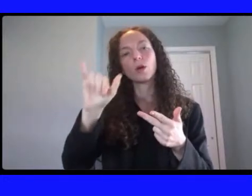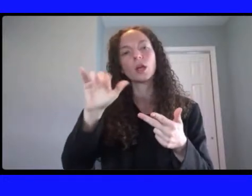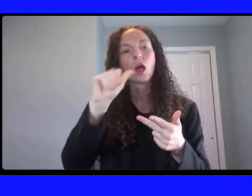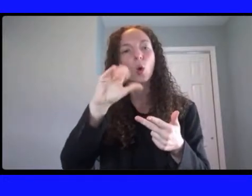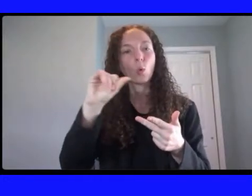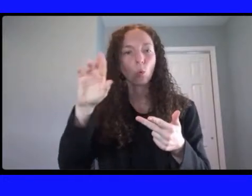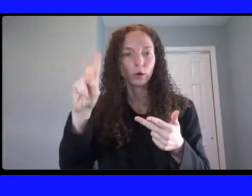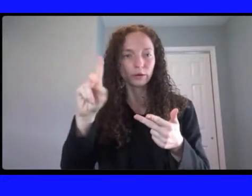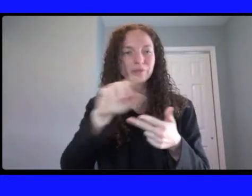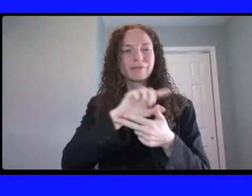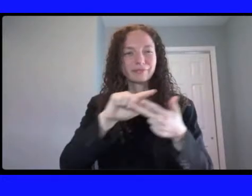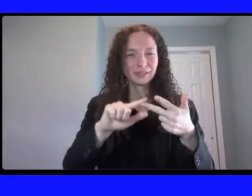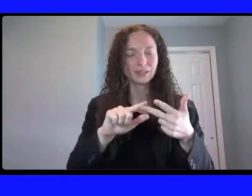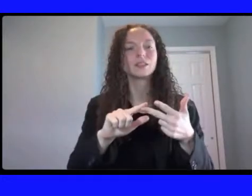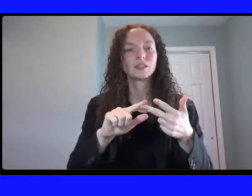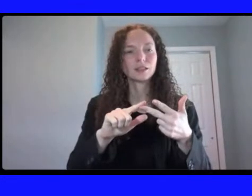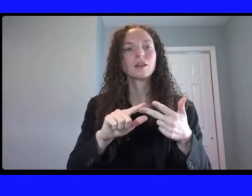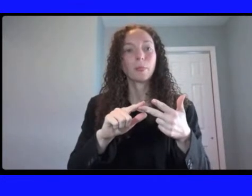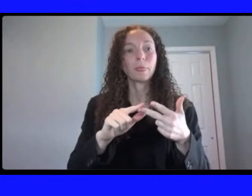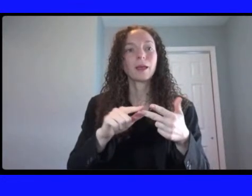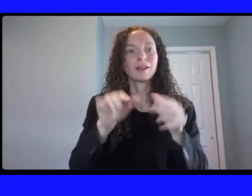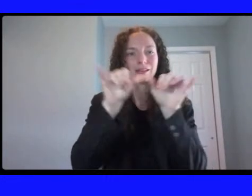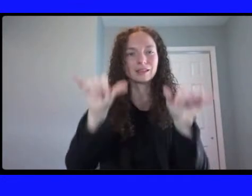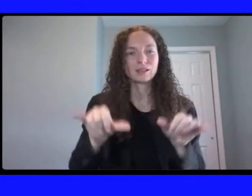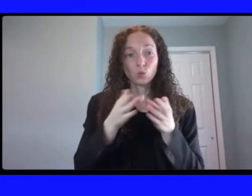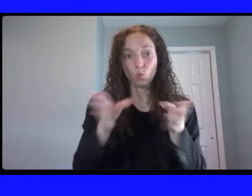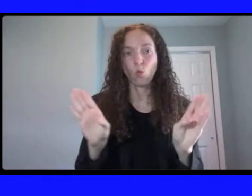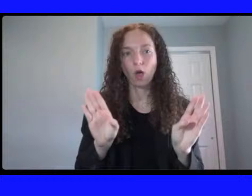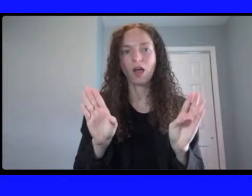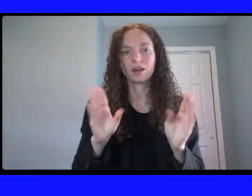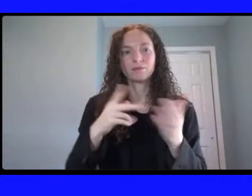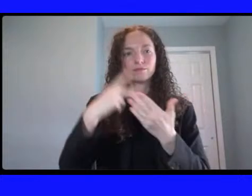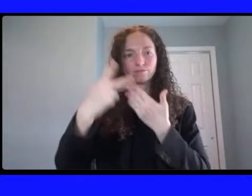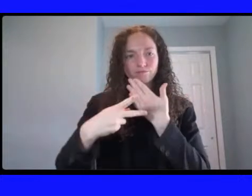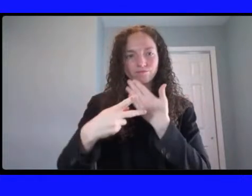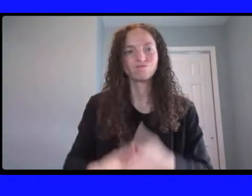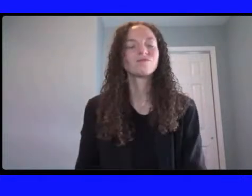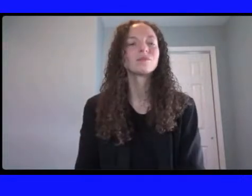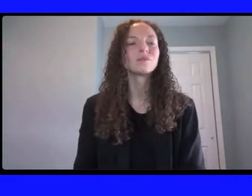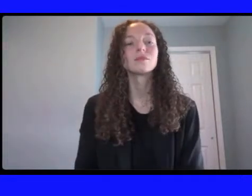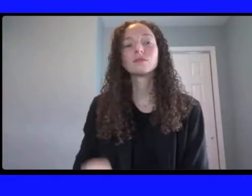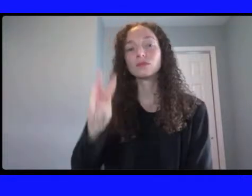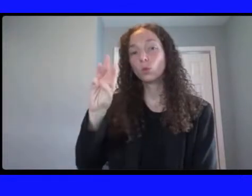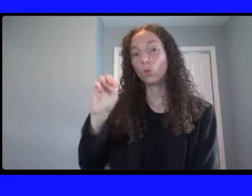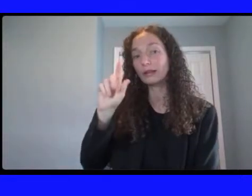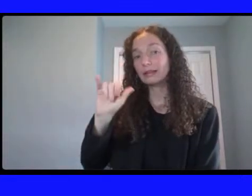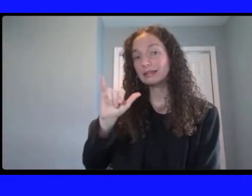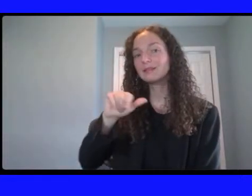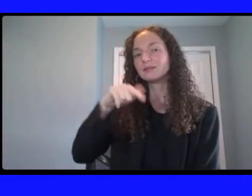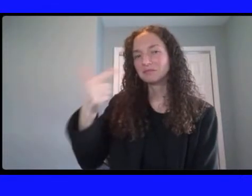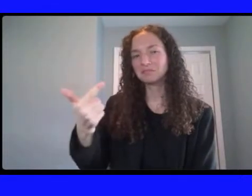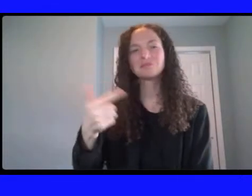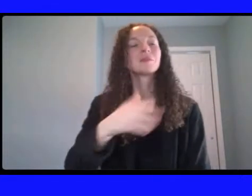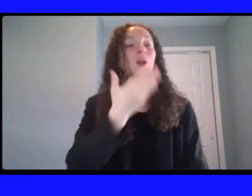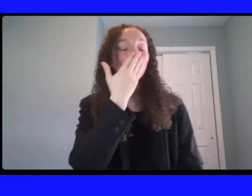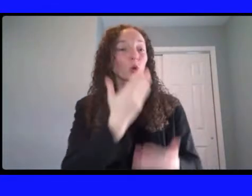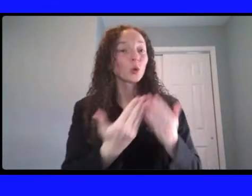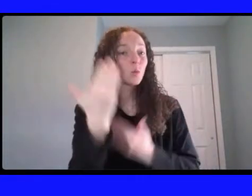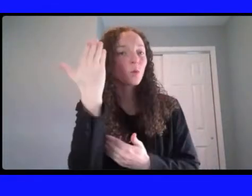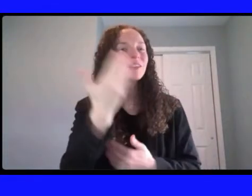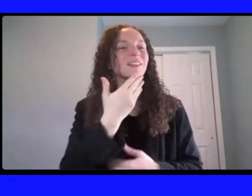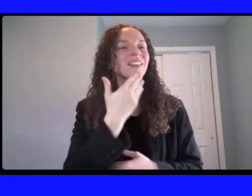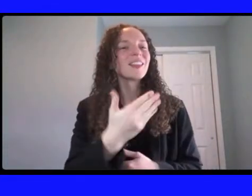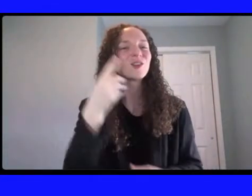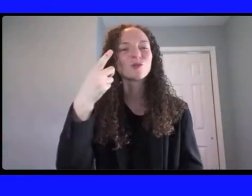McCord, will talk about 3-2-1 impact. Next slide, please. So in 2018, we started our program, and New York City Health